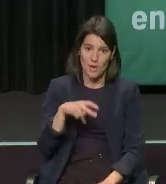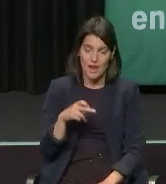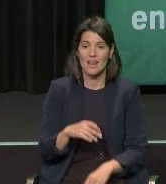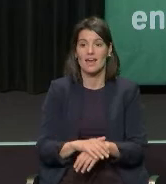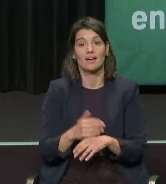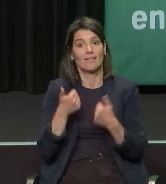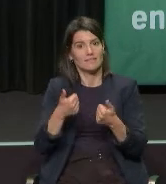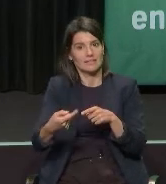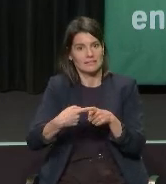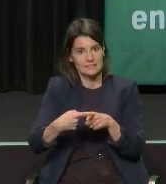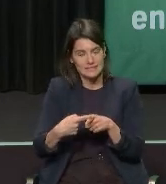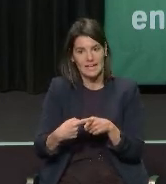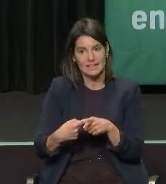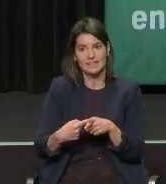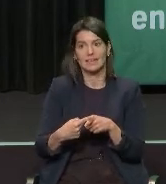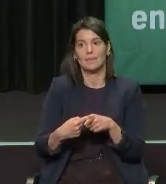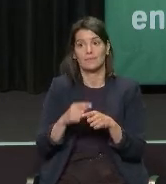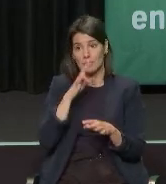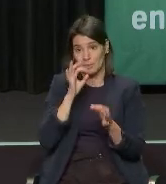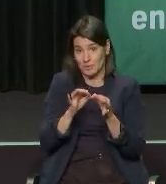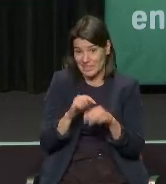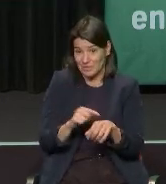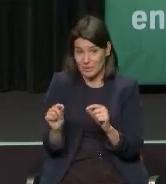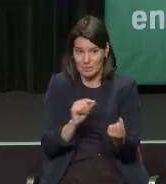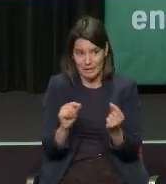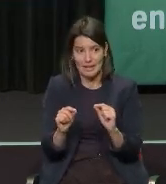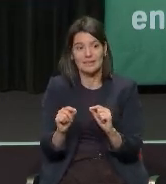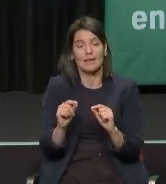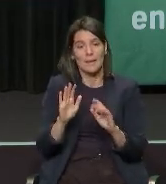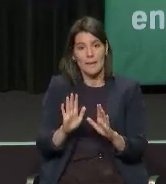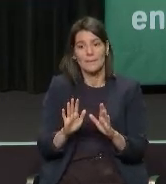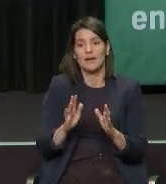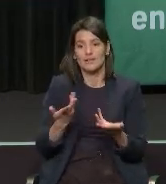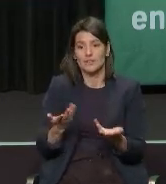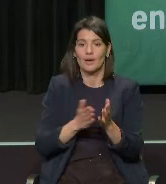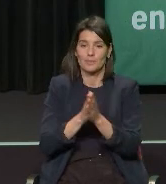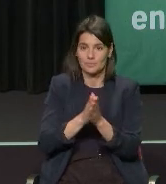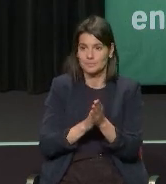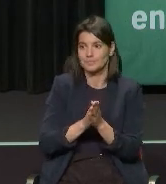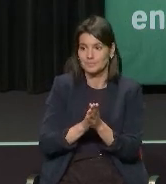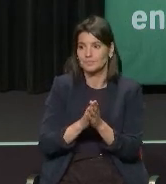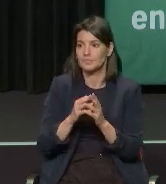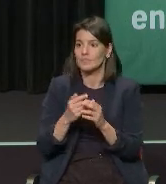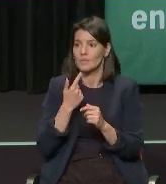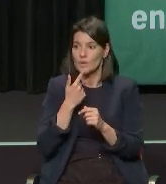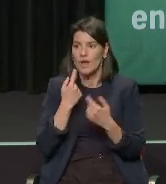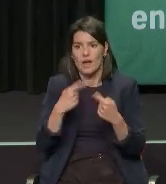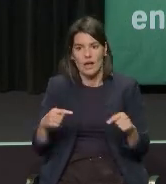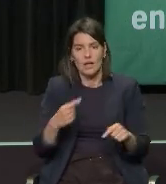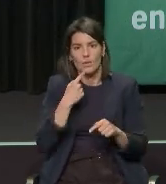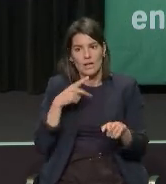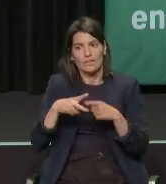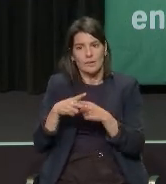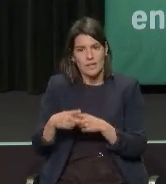Muito interessante, e nós temos muito pouco tempo para a discussão, mas eu ia lançar aqui, aproveitar, nós vimos que há muitas ferramentas, há